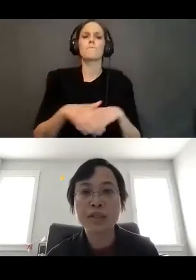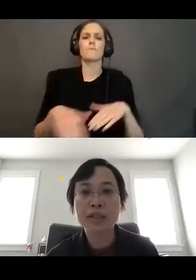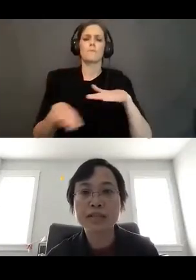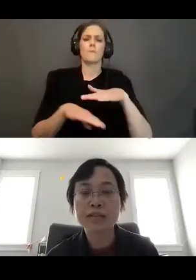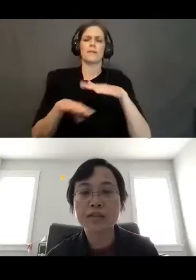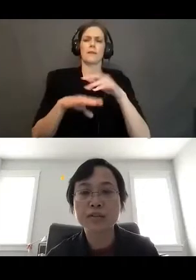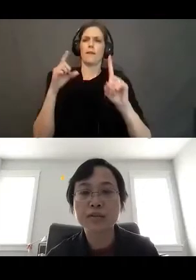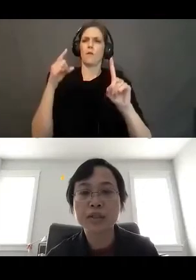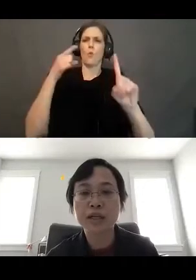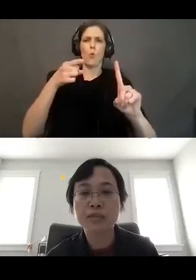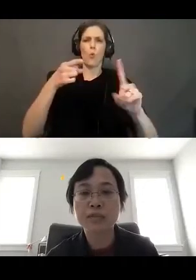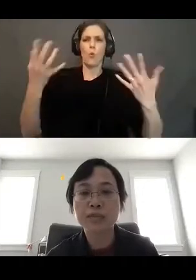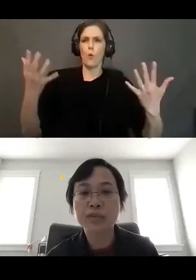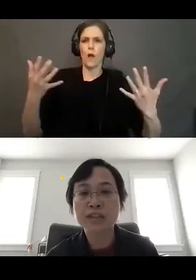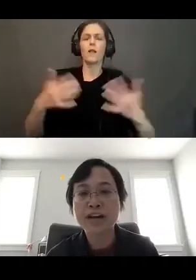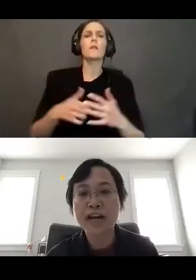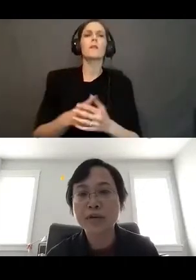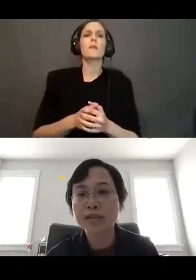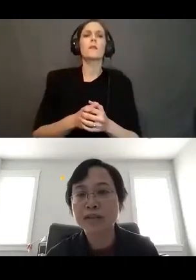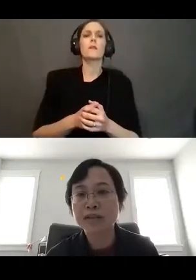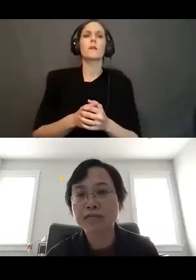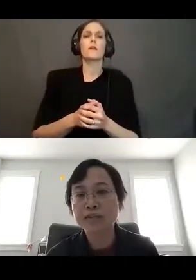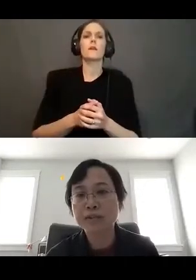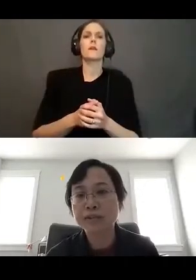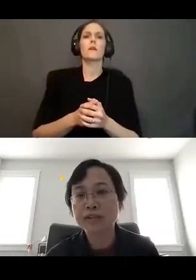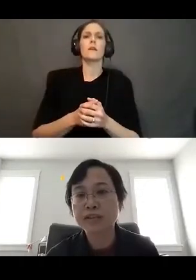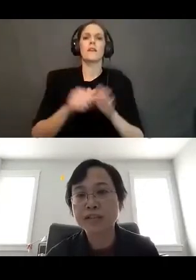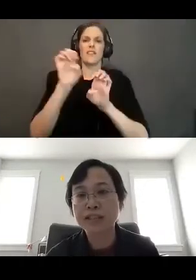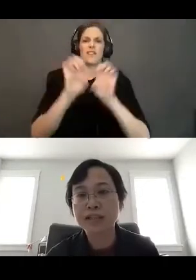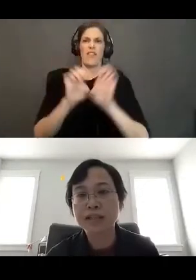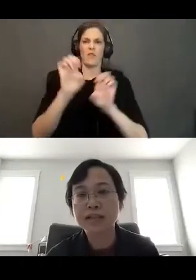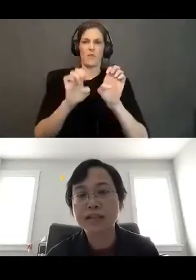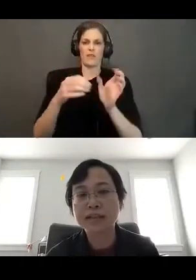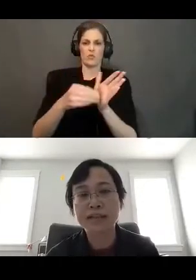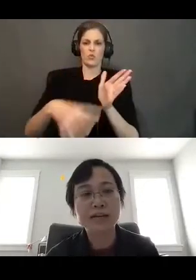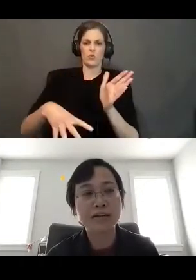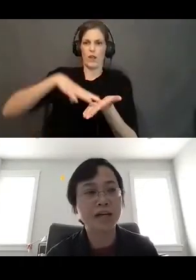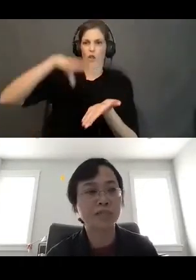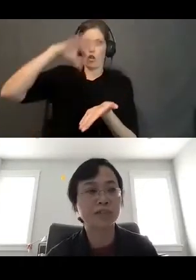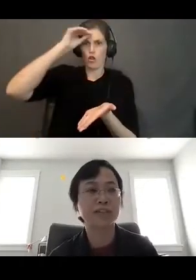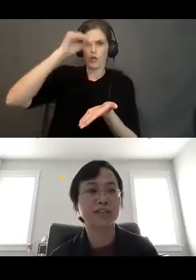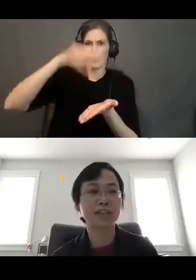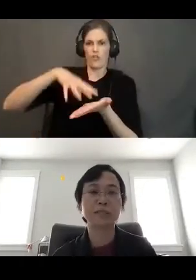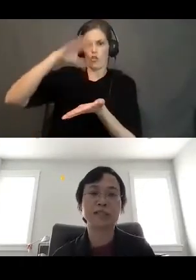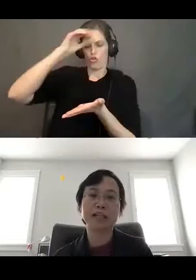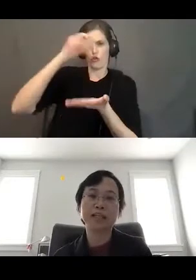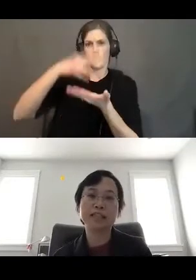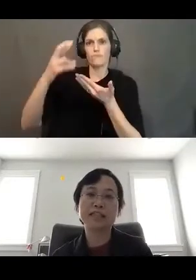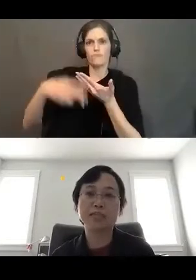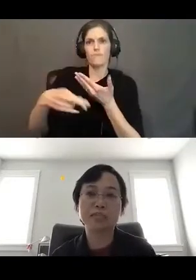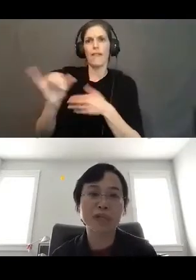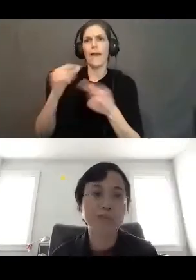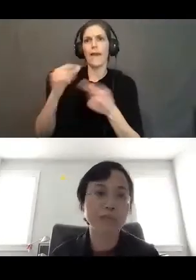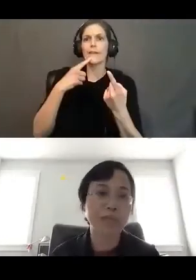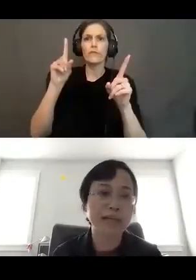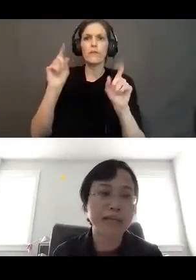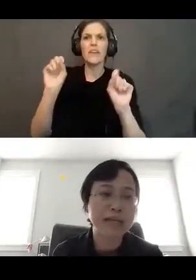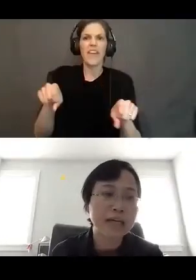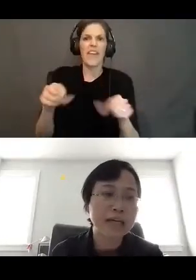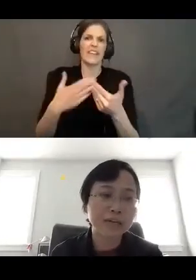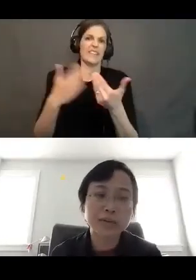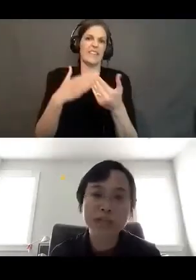goal is to evaluate student learning. The learning outcomes such as achievement can easily be measured